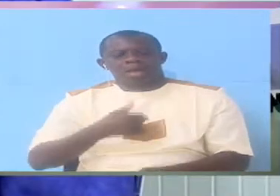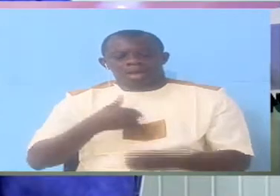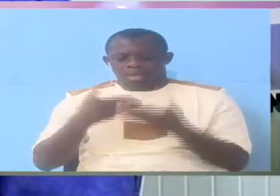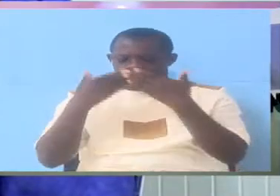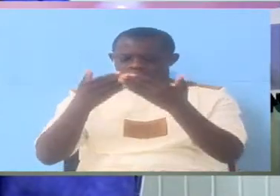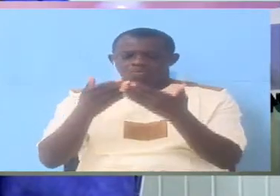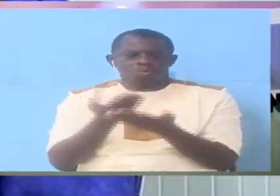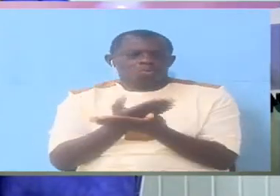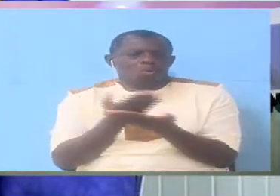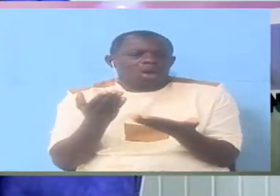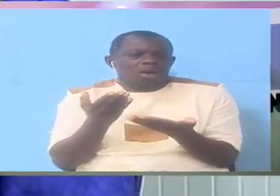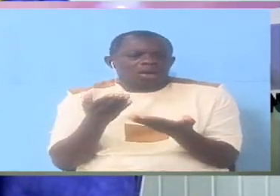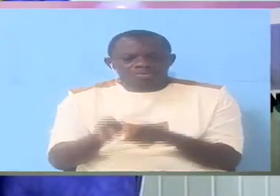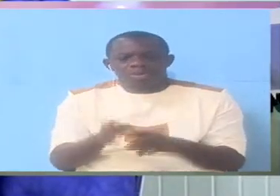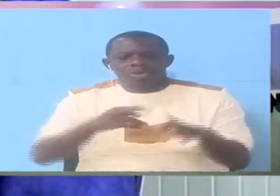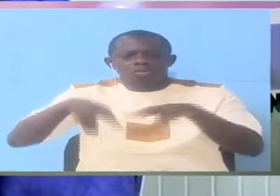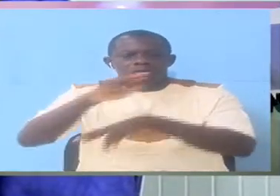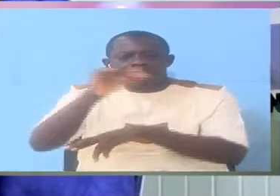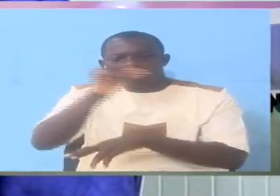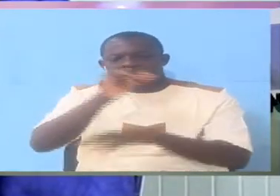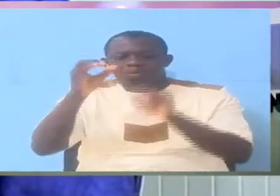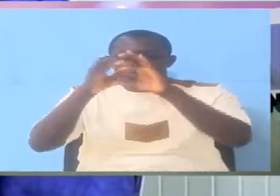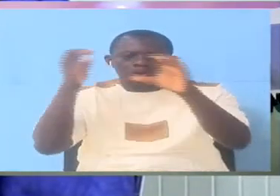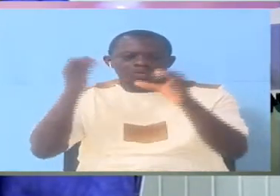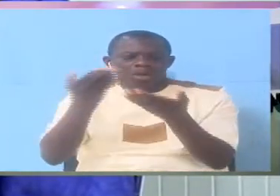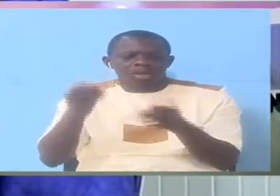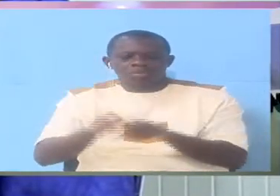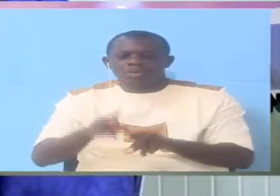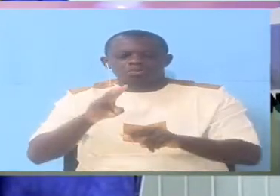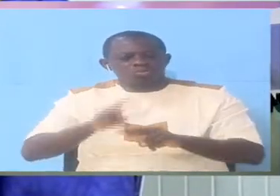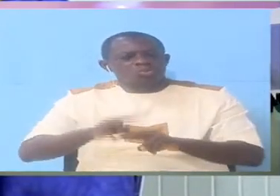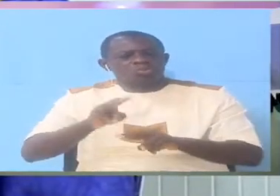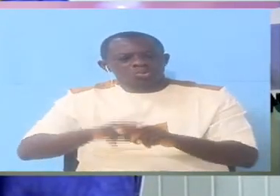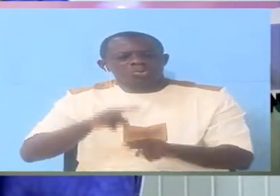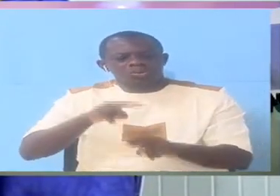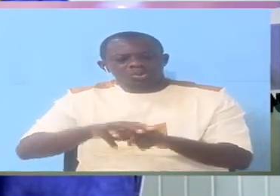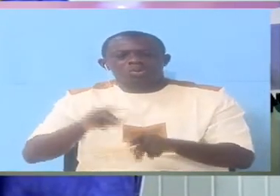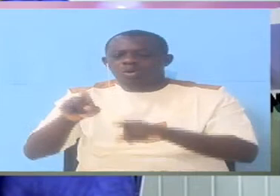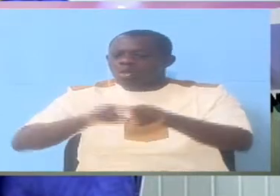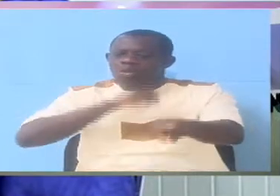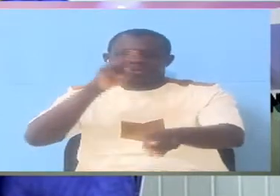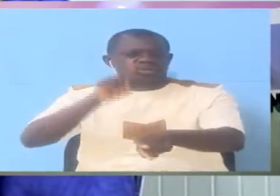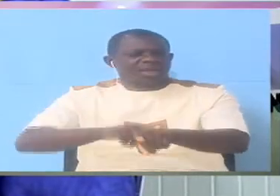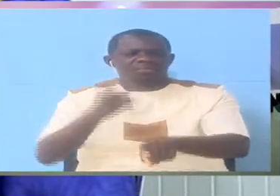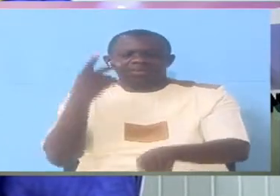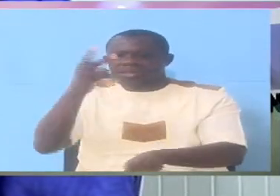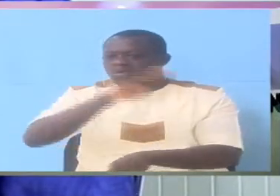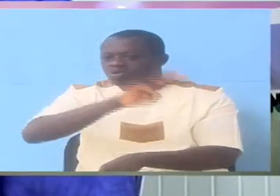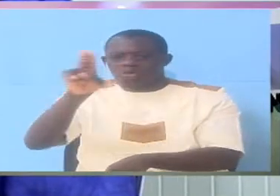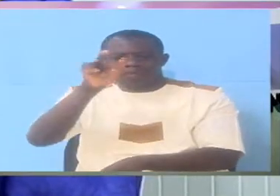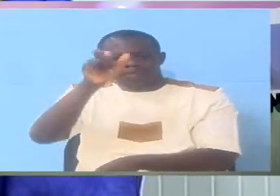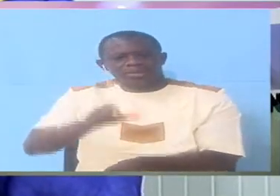said to him, the reason why I returned back with the bus was because we were here for a long time and we did not see anybody.